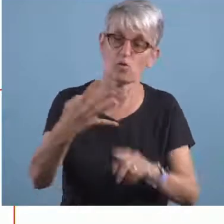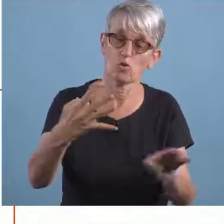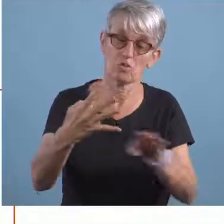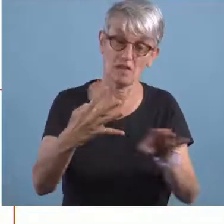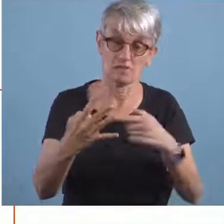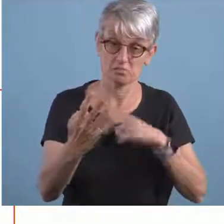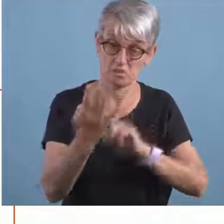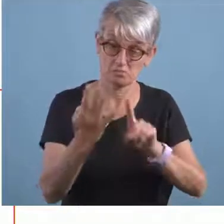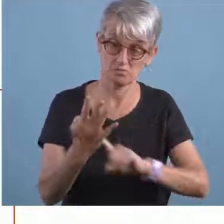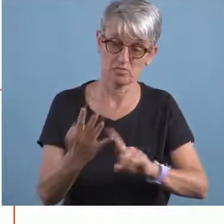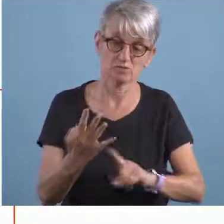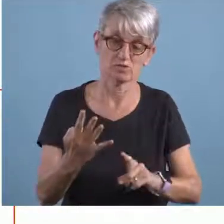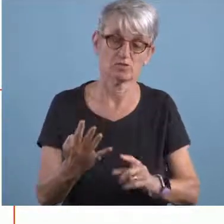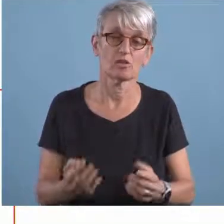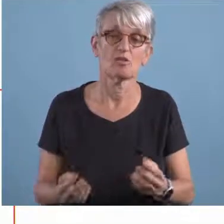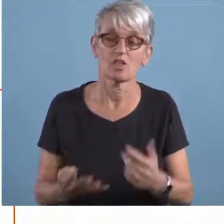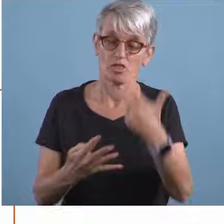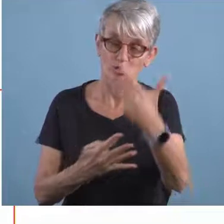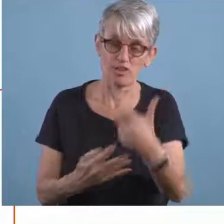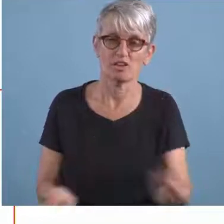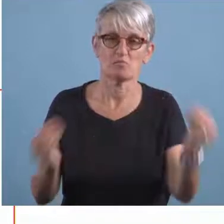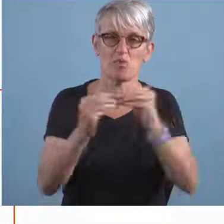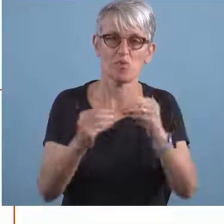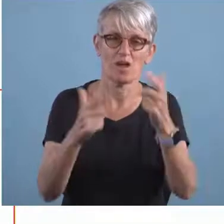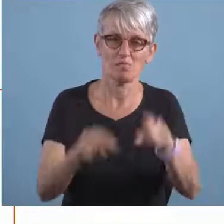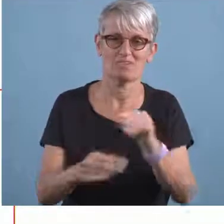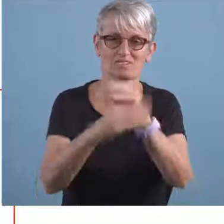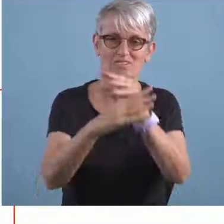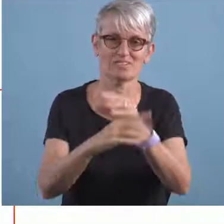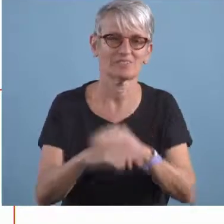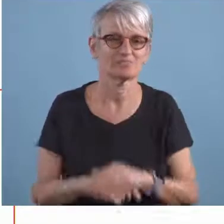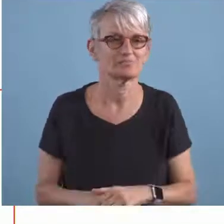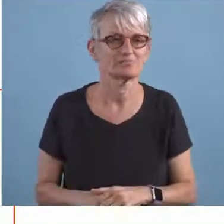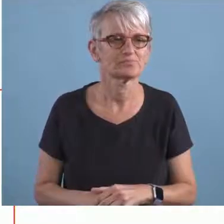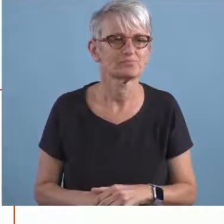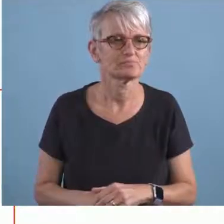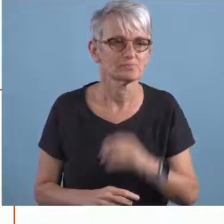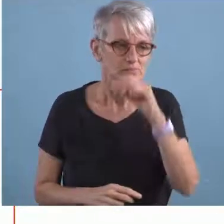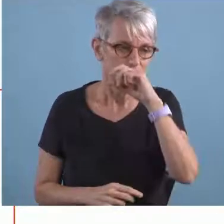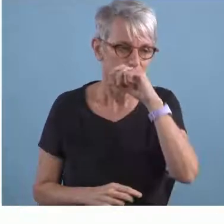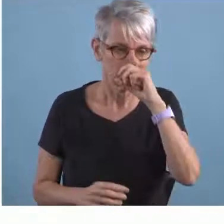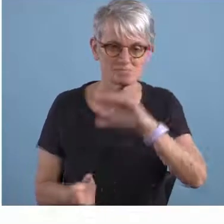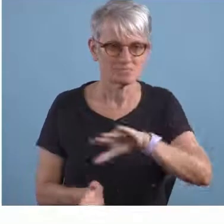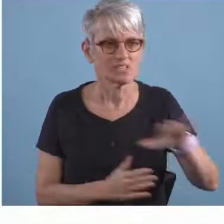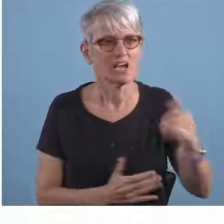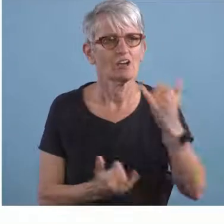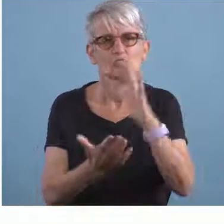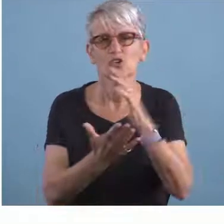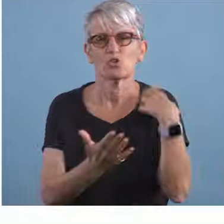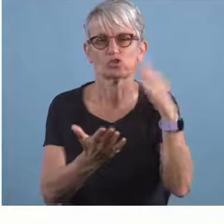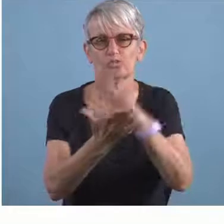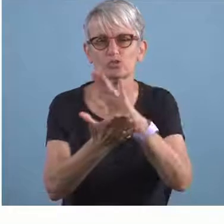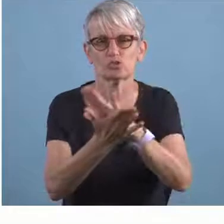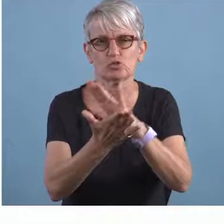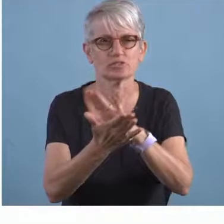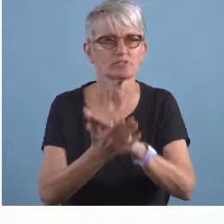studied were done more in the telepractice condition. But let's advance to the schools. And a study